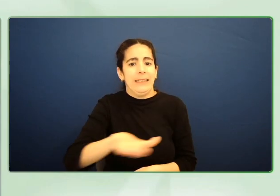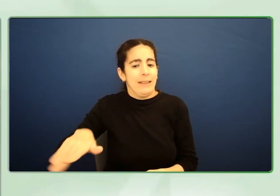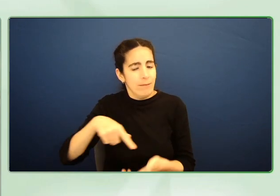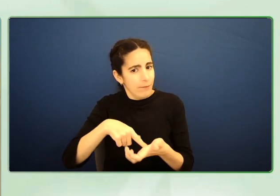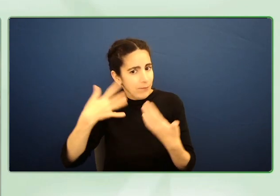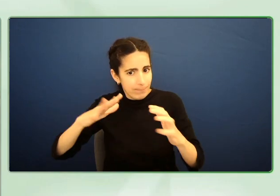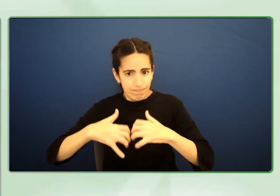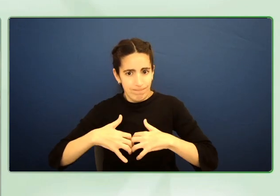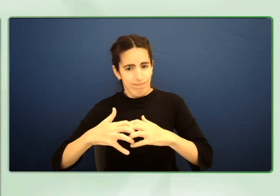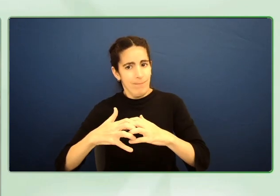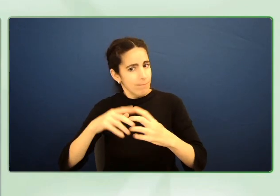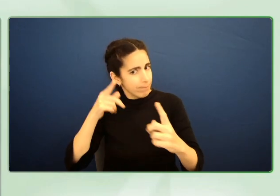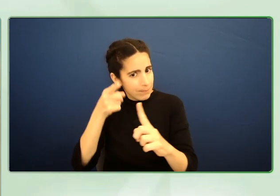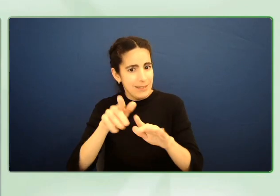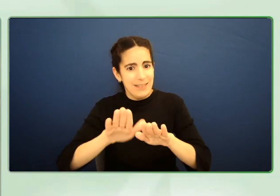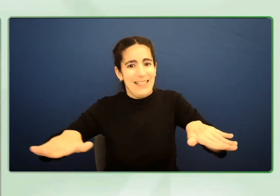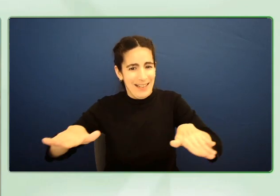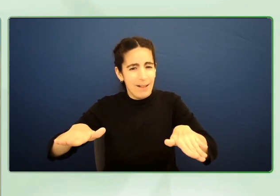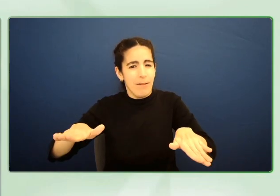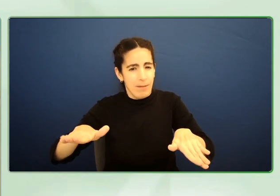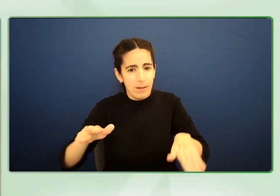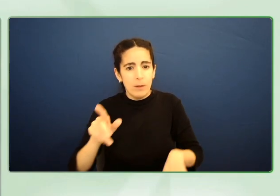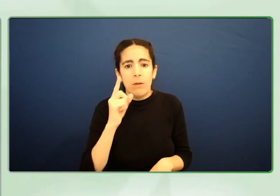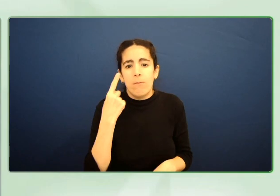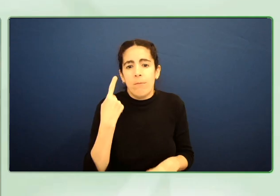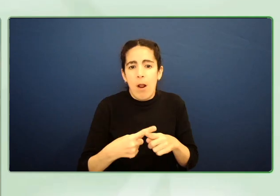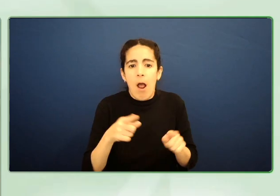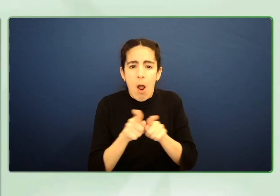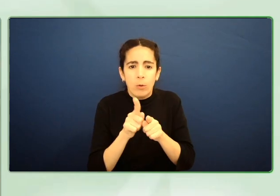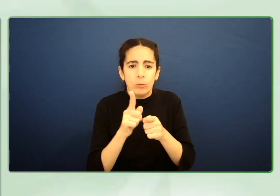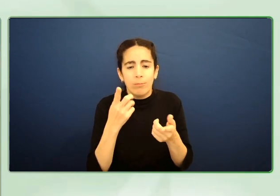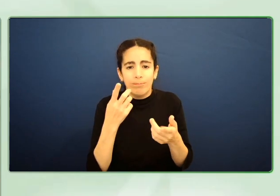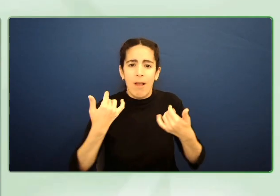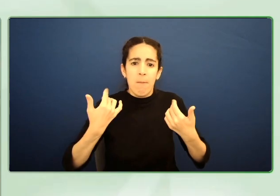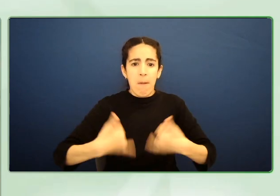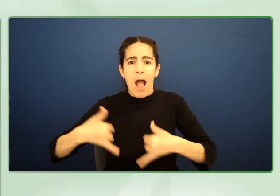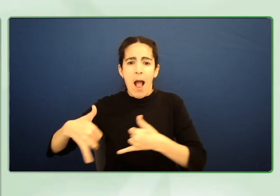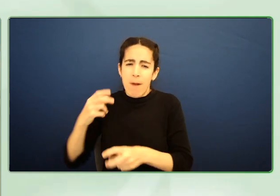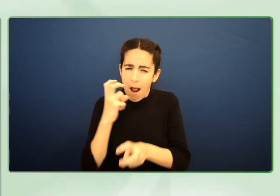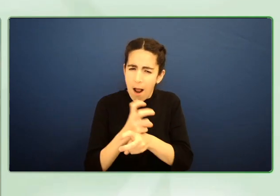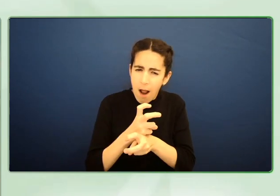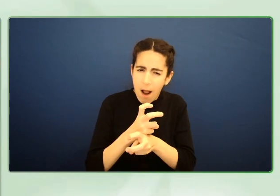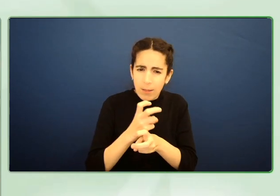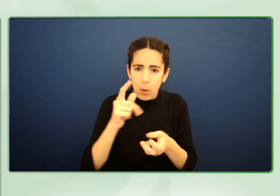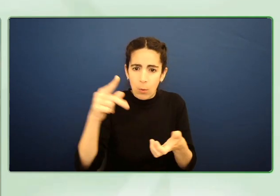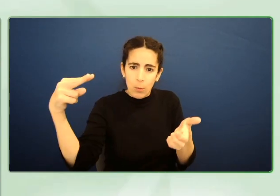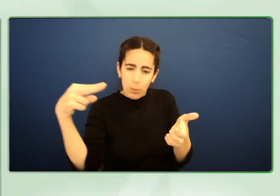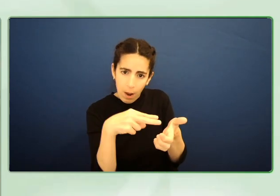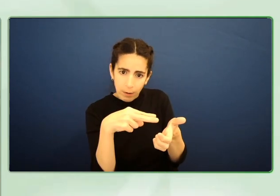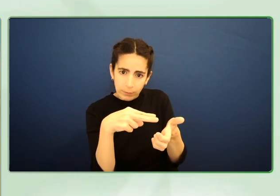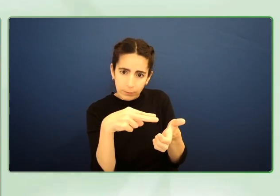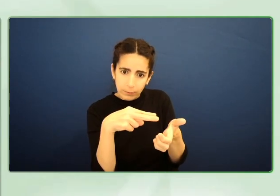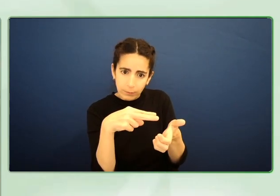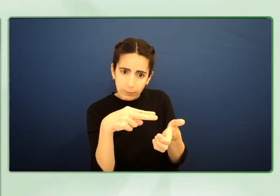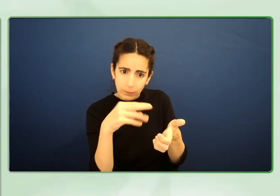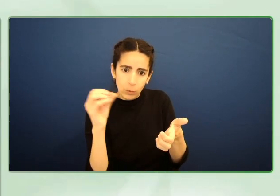very hard to play it, It's not like you watch it and you are not responding, you're just watching and you're overstimulating. No, you